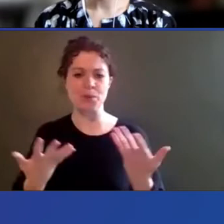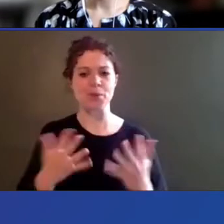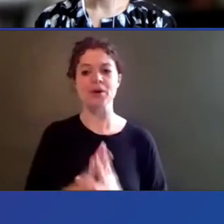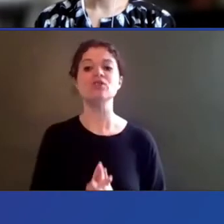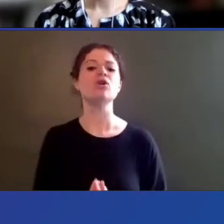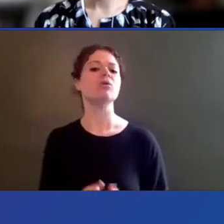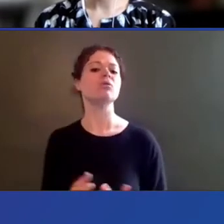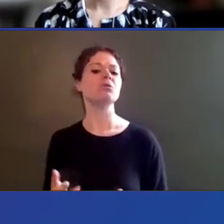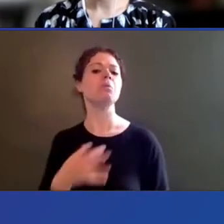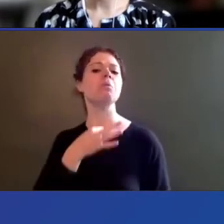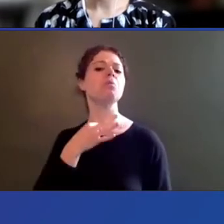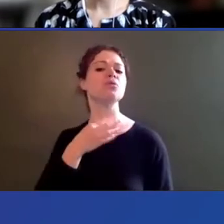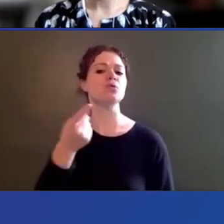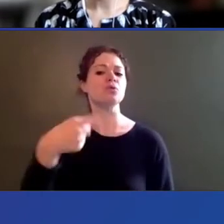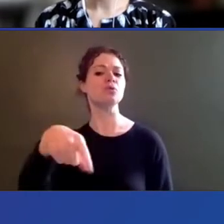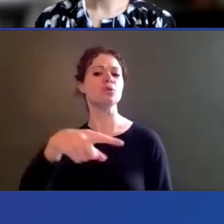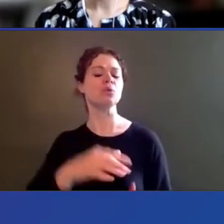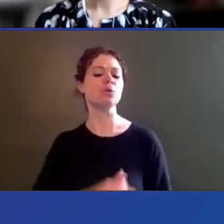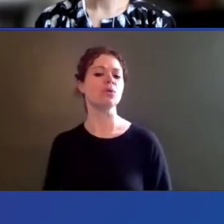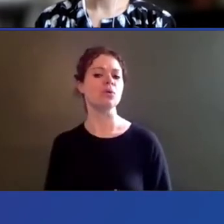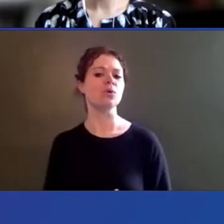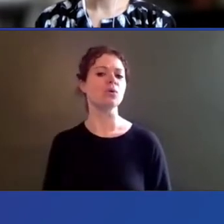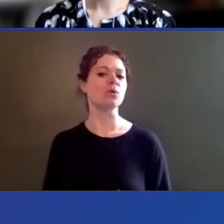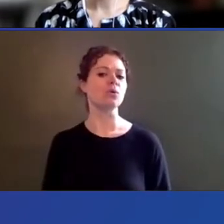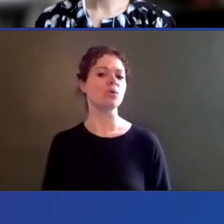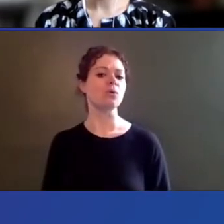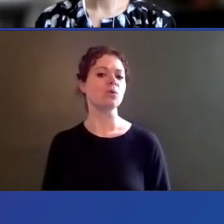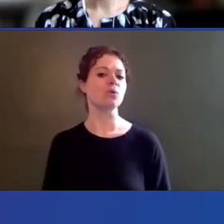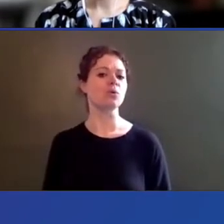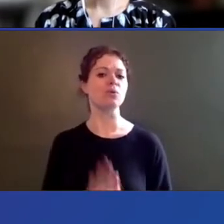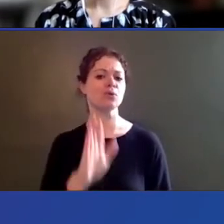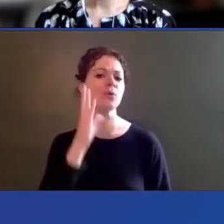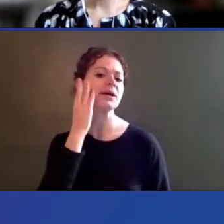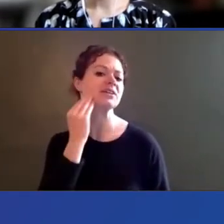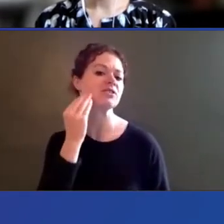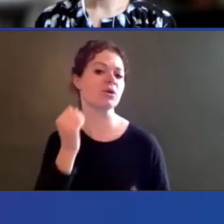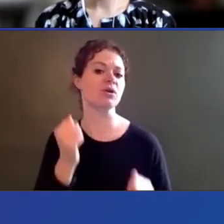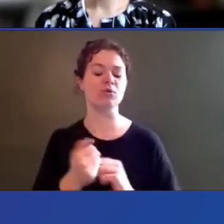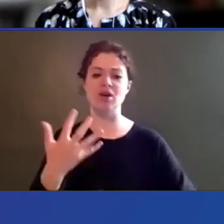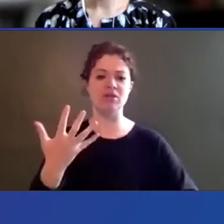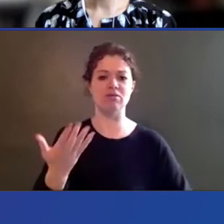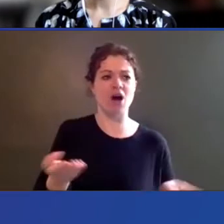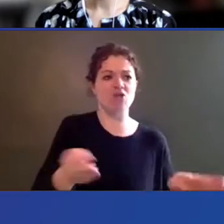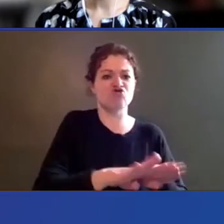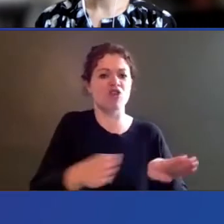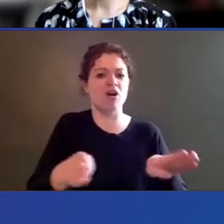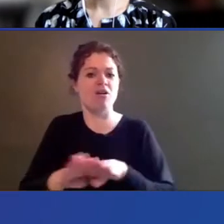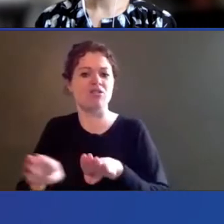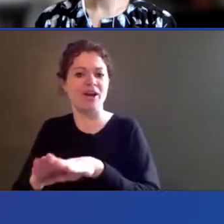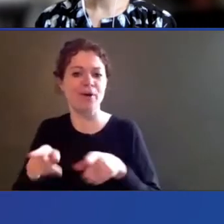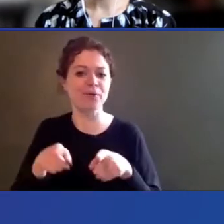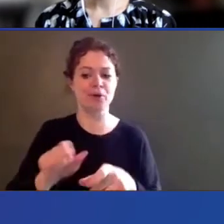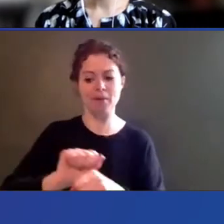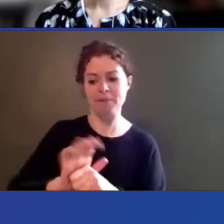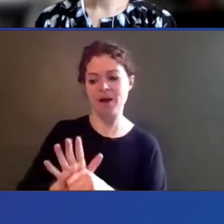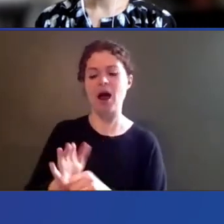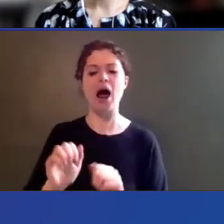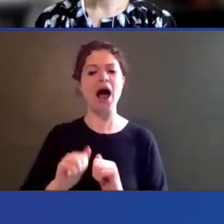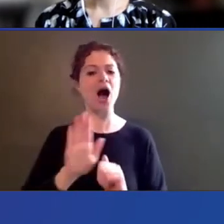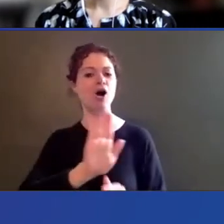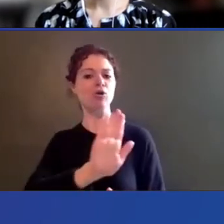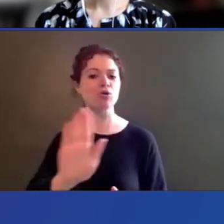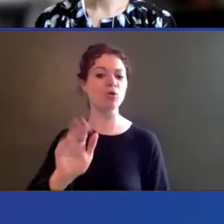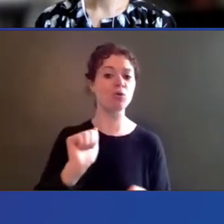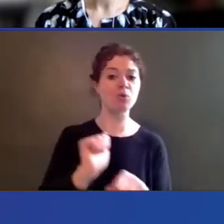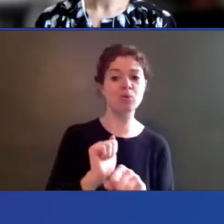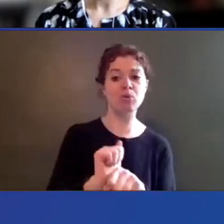want to talk about how the moment of the shutdown, the ongoing pandemic, shifted, either in a